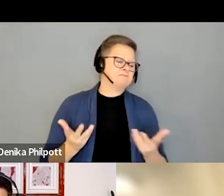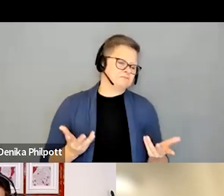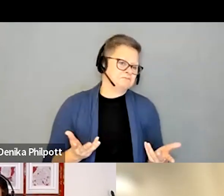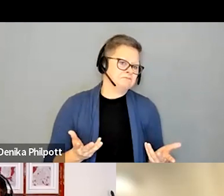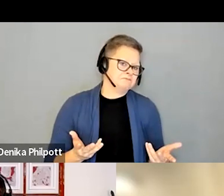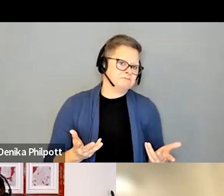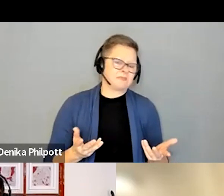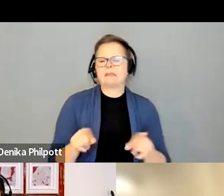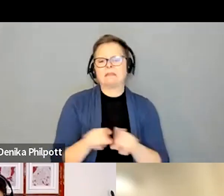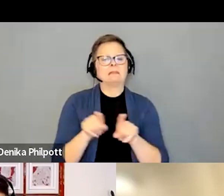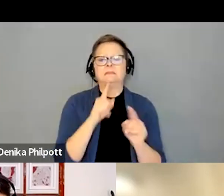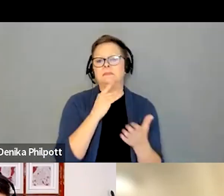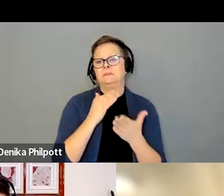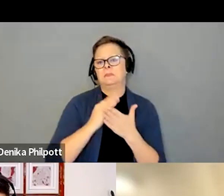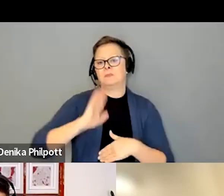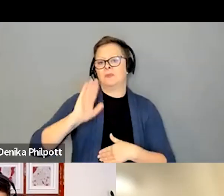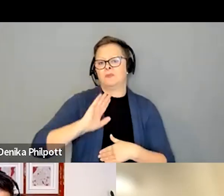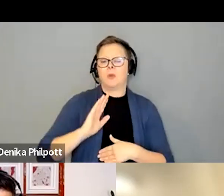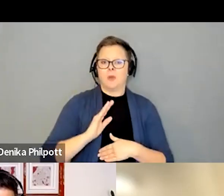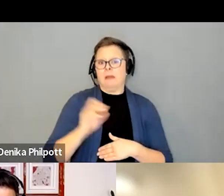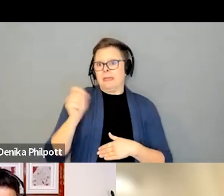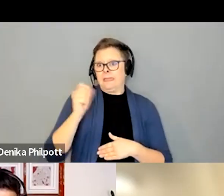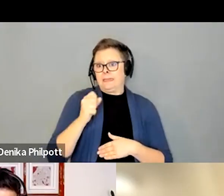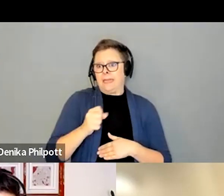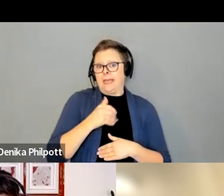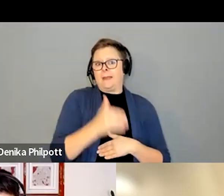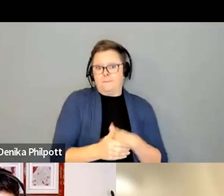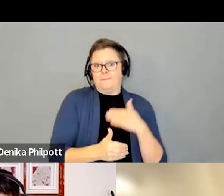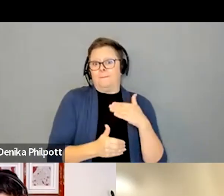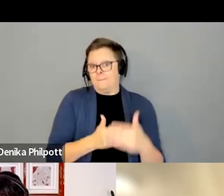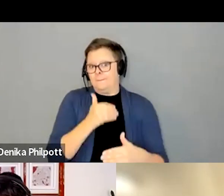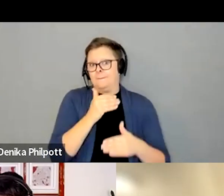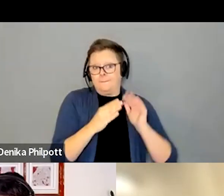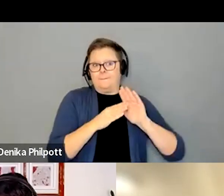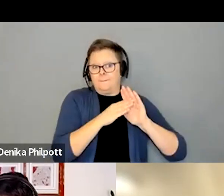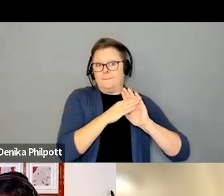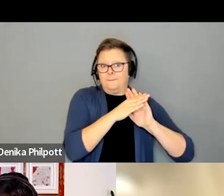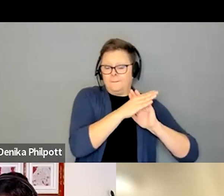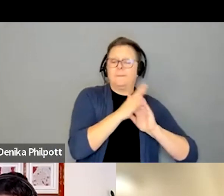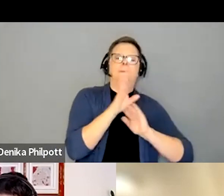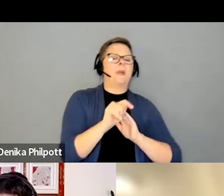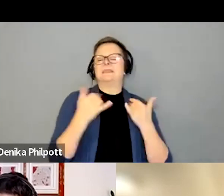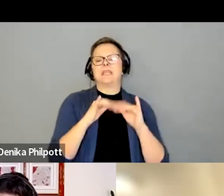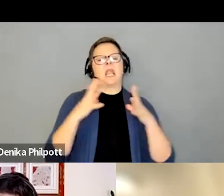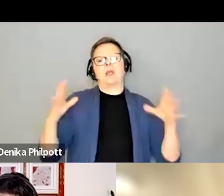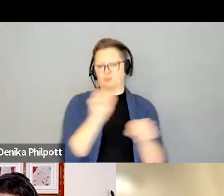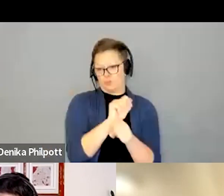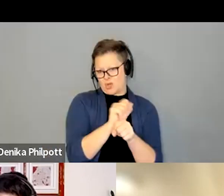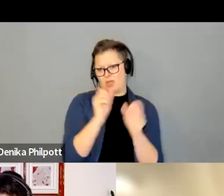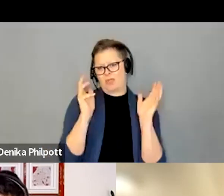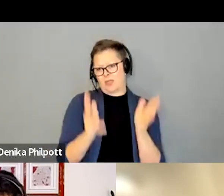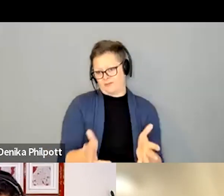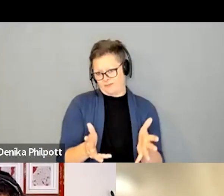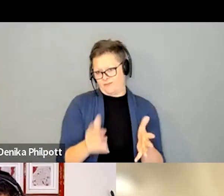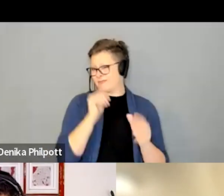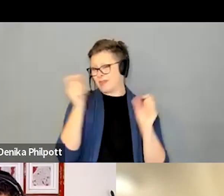talking about before, we have progress, but there's work to do. So it wasn't surprising to see that. I